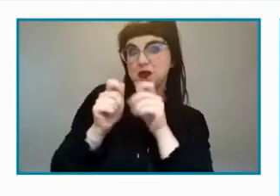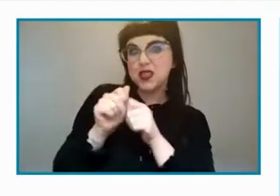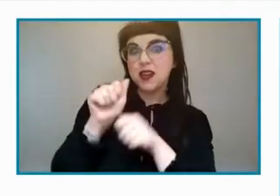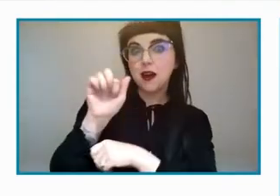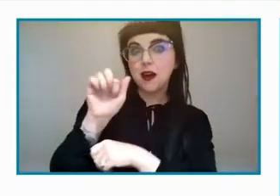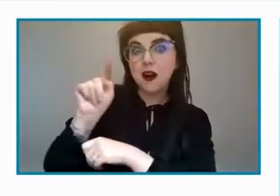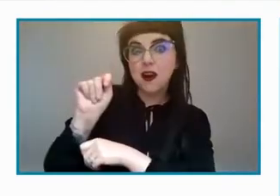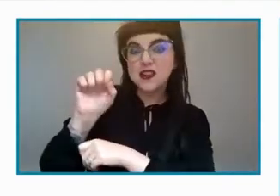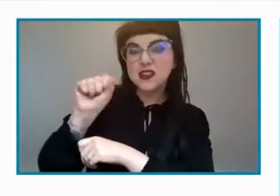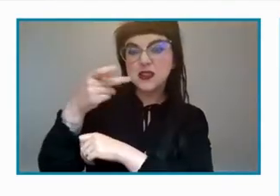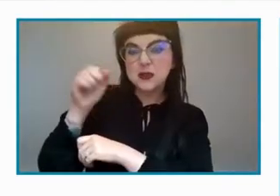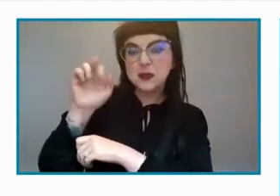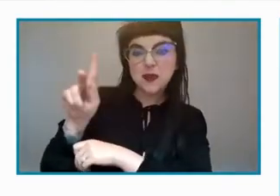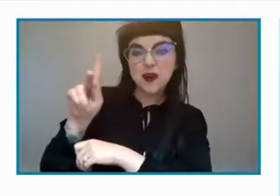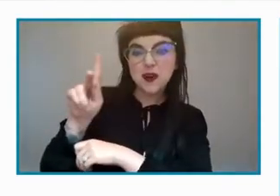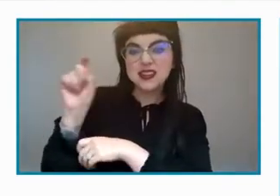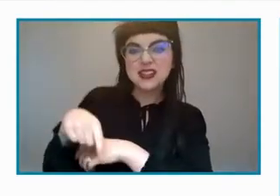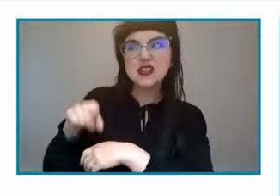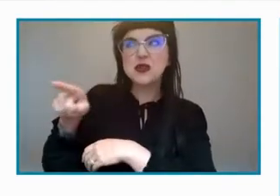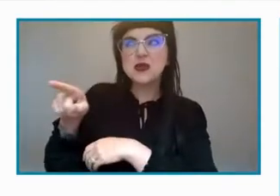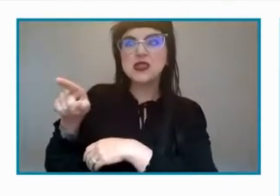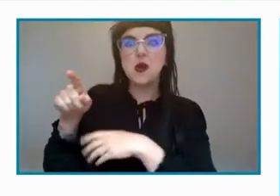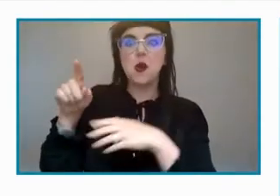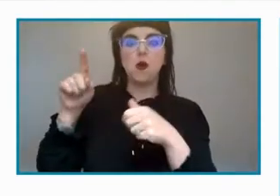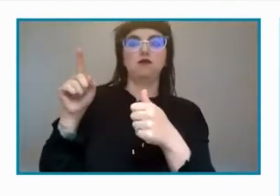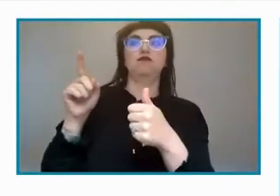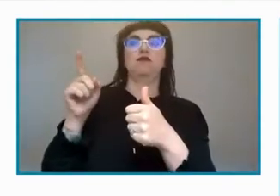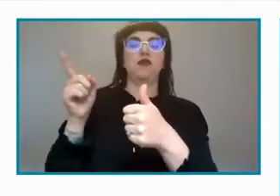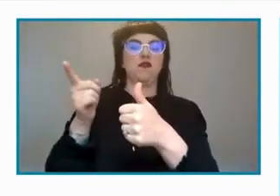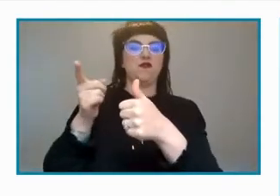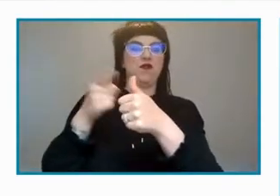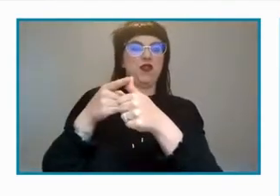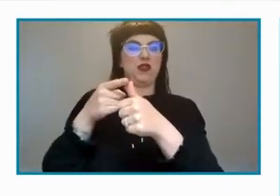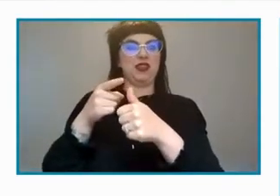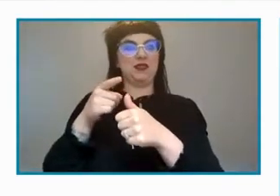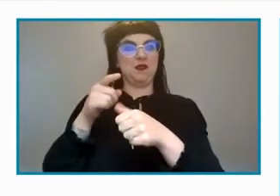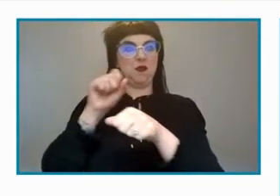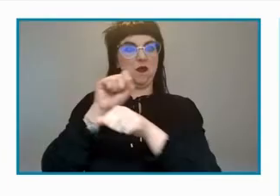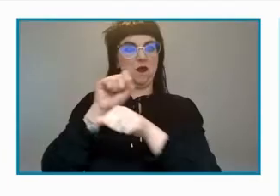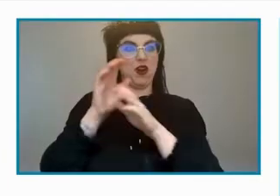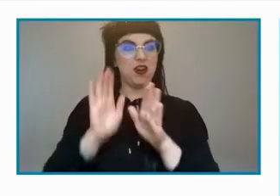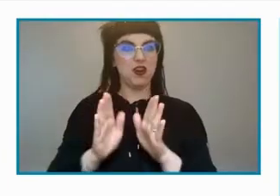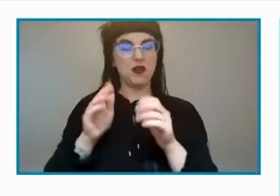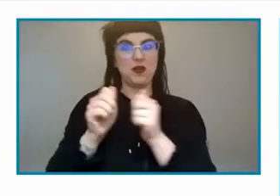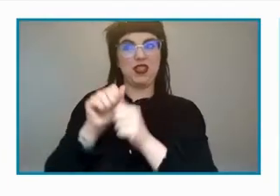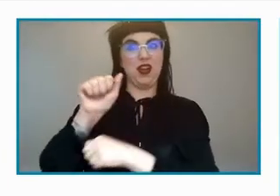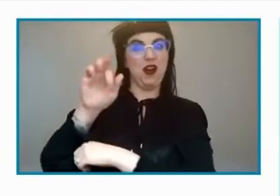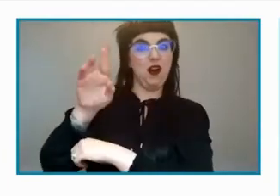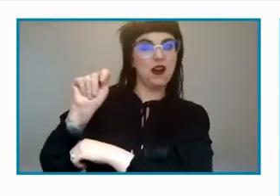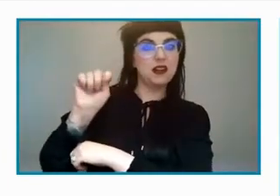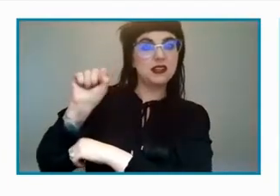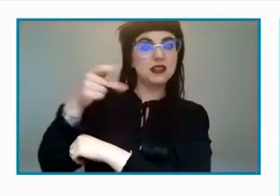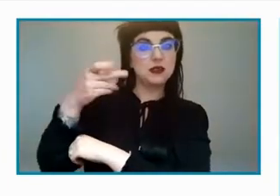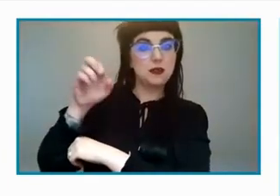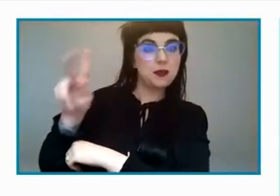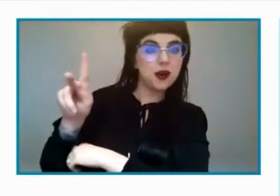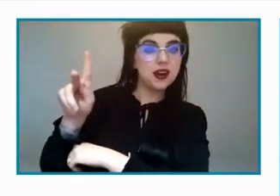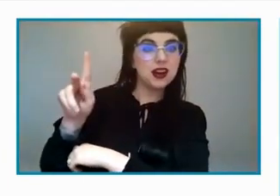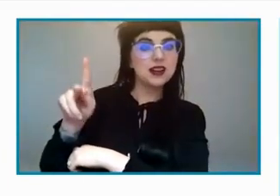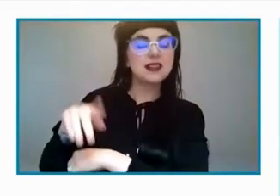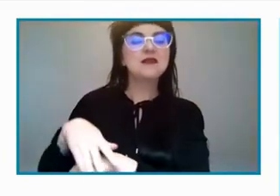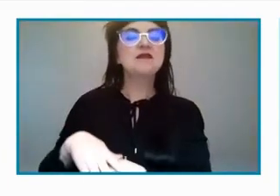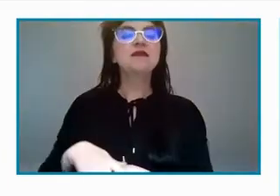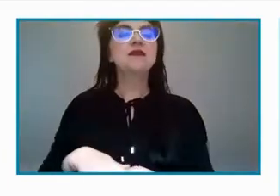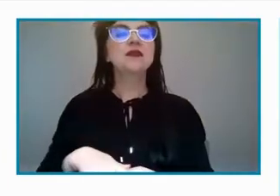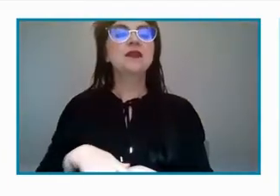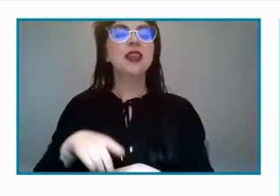in 1997. She continued her arts administration career at the Austin Museum of Art, Laguna Gloria, and returned to